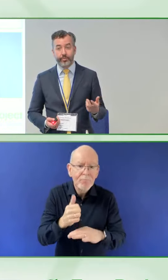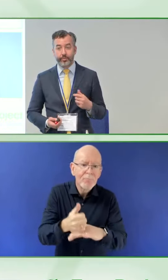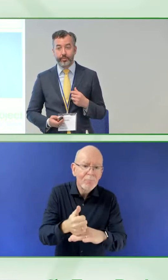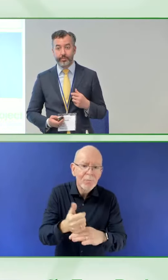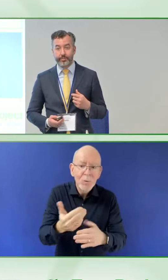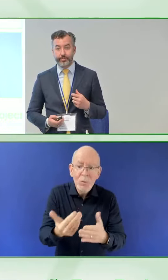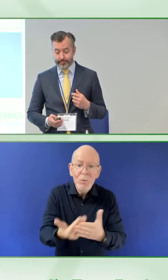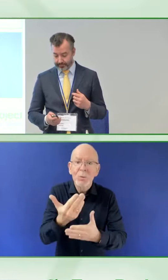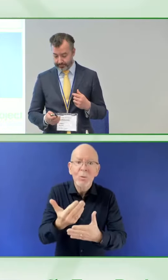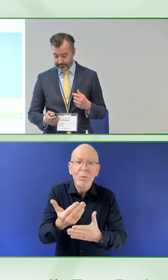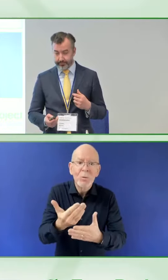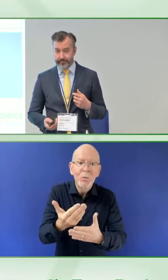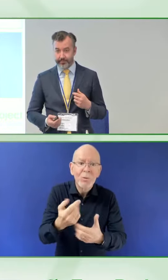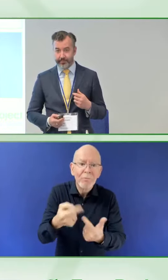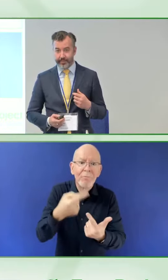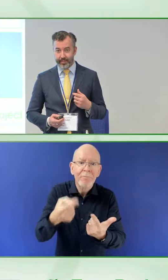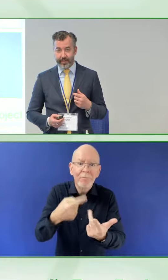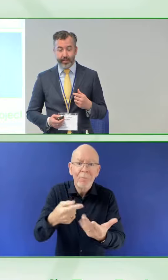create those solutions.